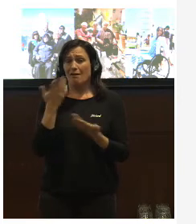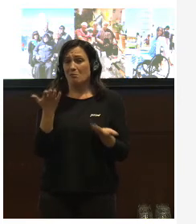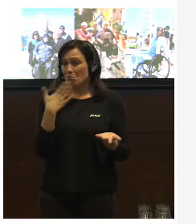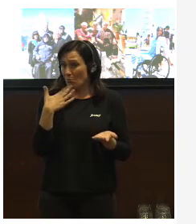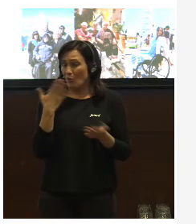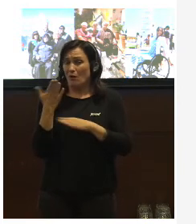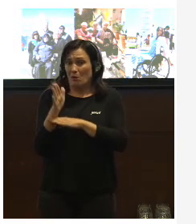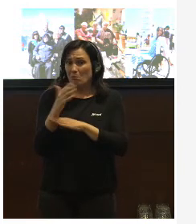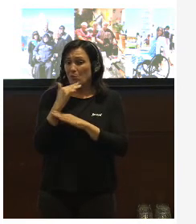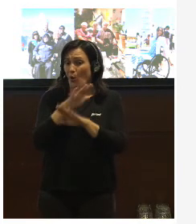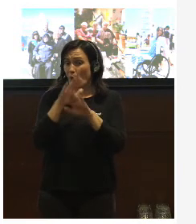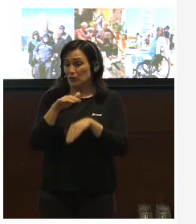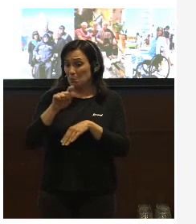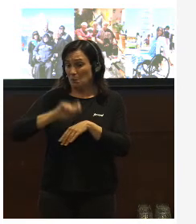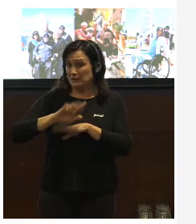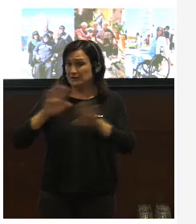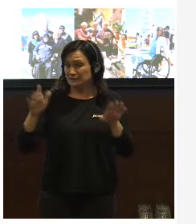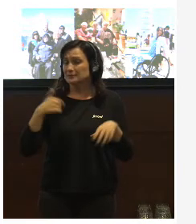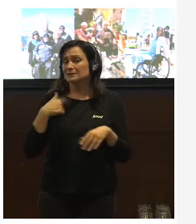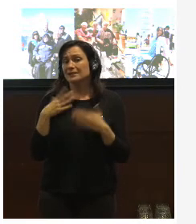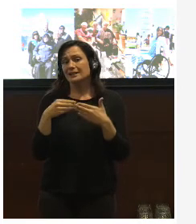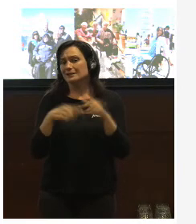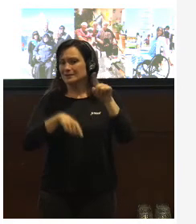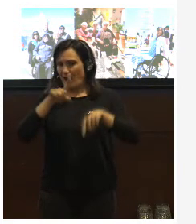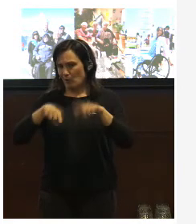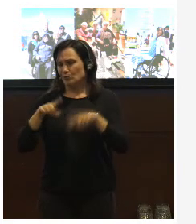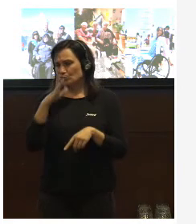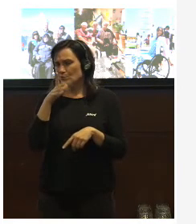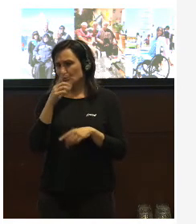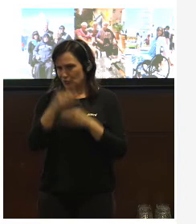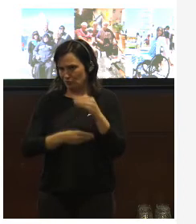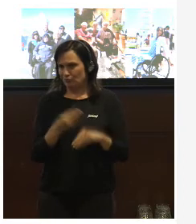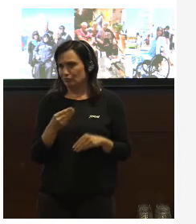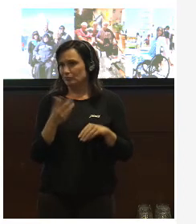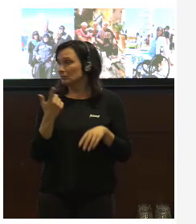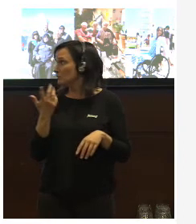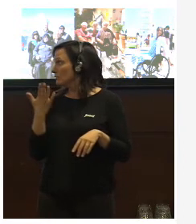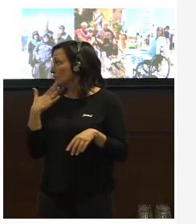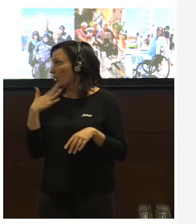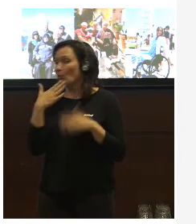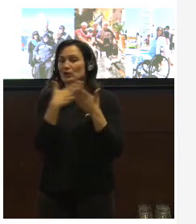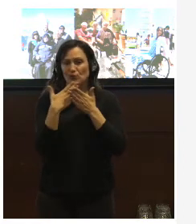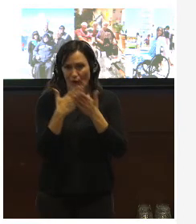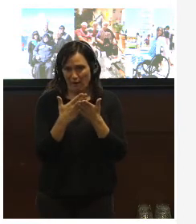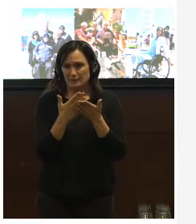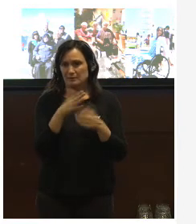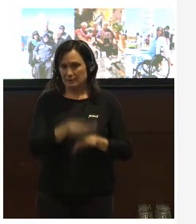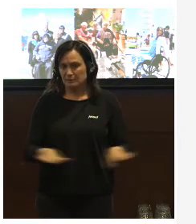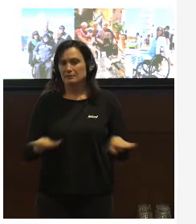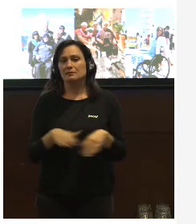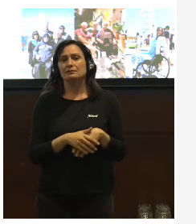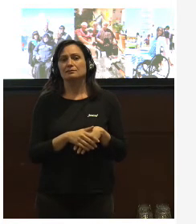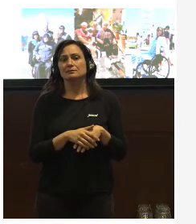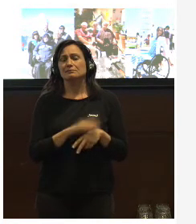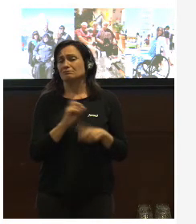months, and this is, I think, why we all do it. So we have school children, we have multiple wheelchair users, we have daredevils in a hot air